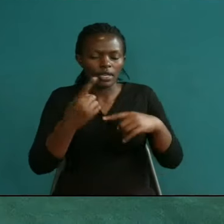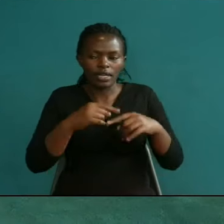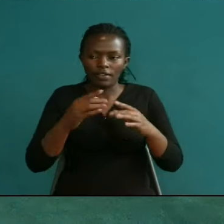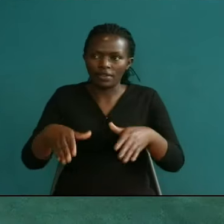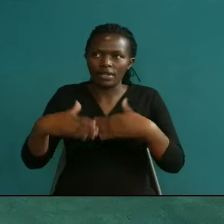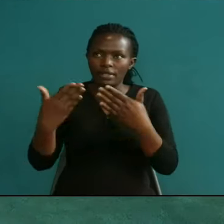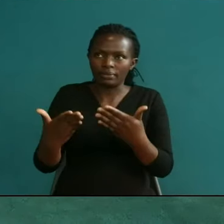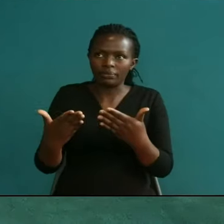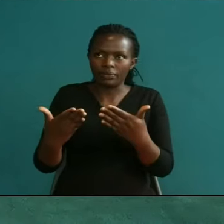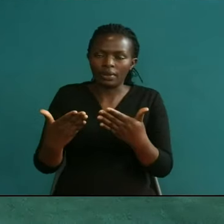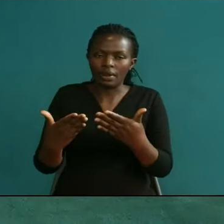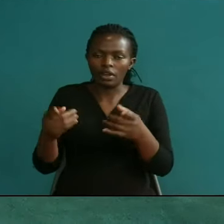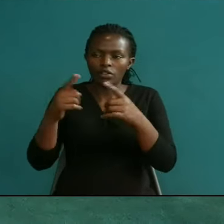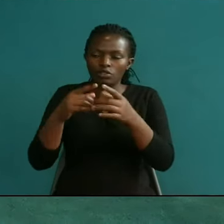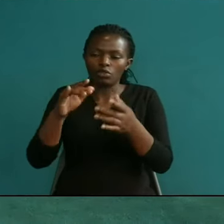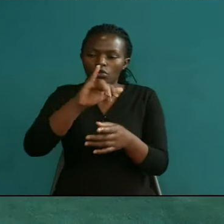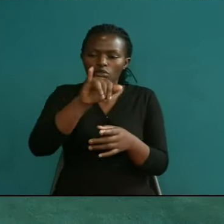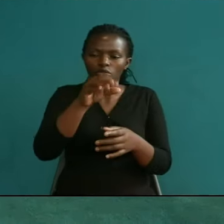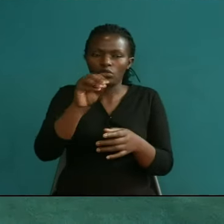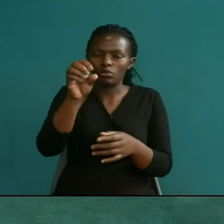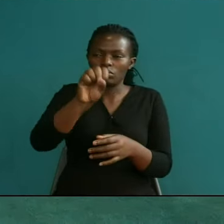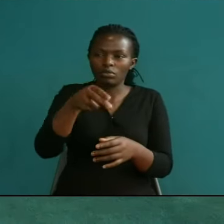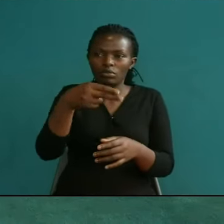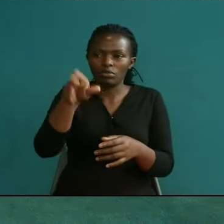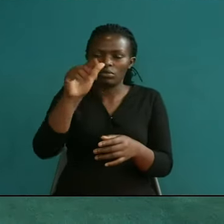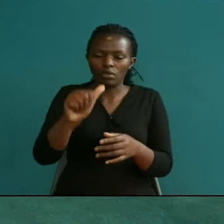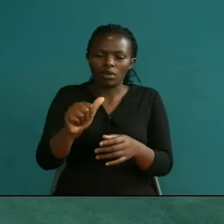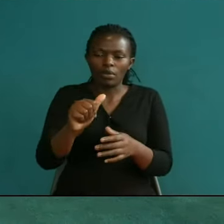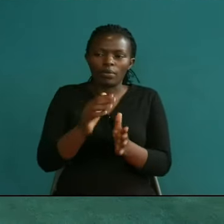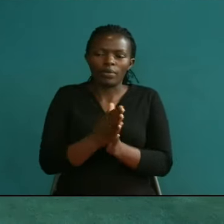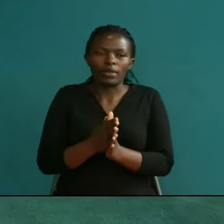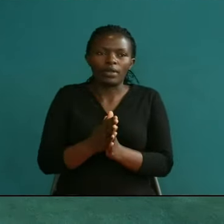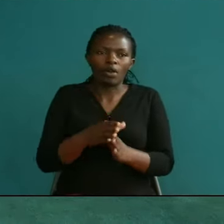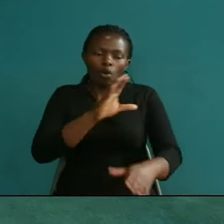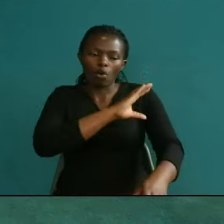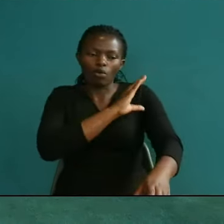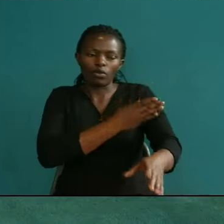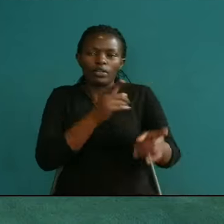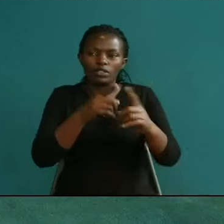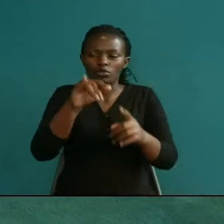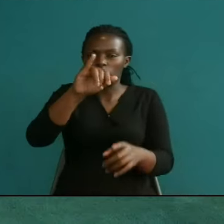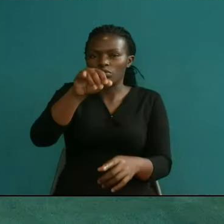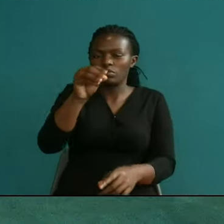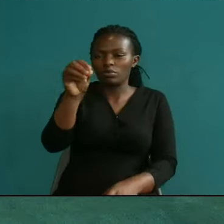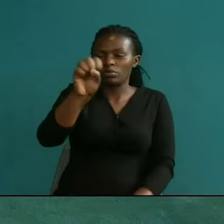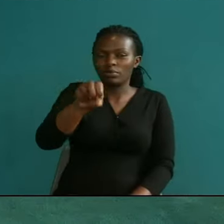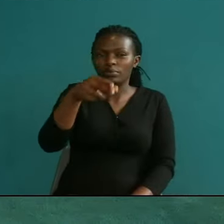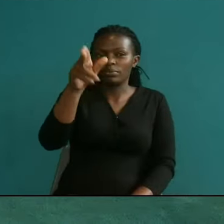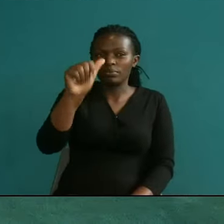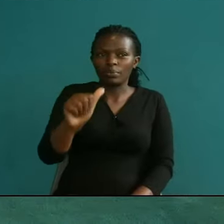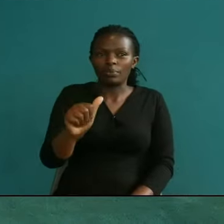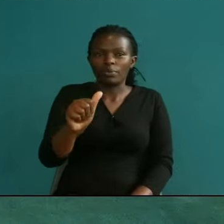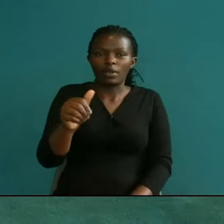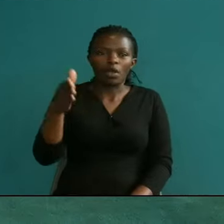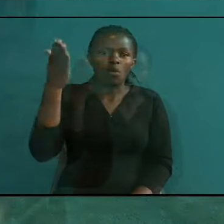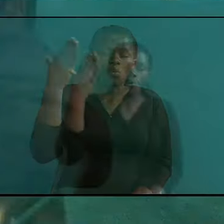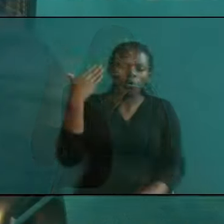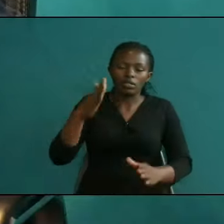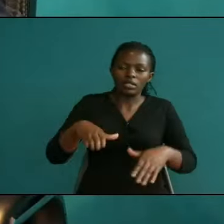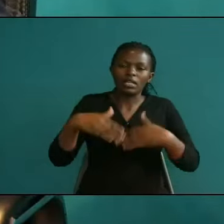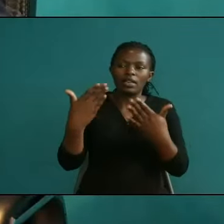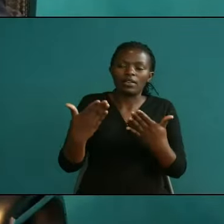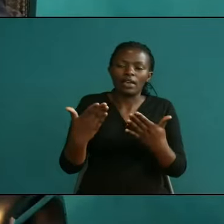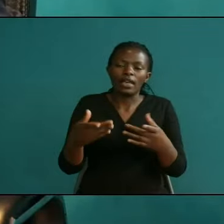to Joshua. This was a charge that the angel was given from the Lord. And it says, if you walk